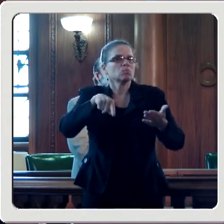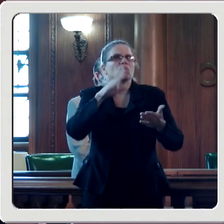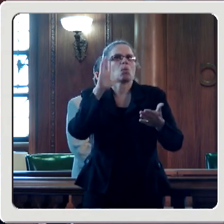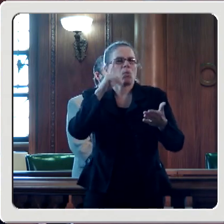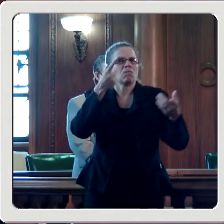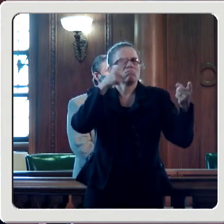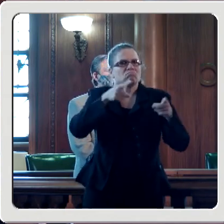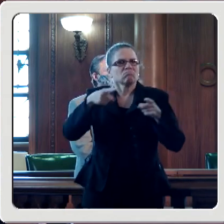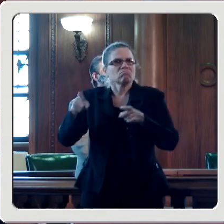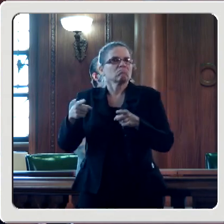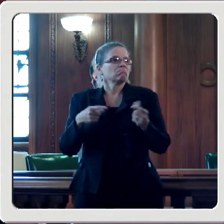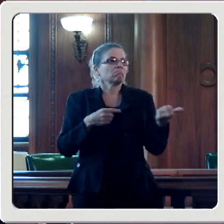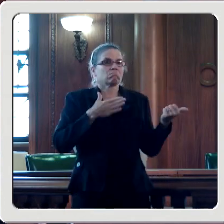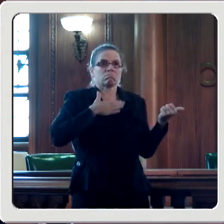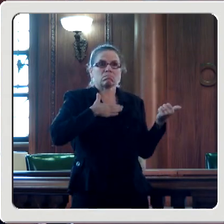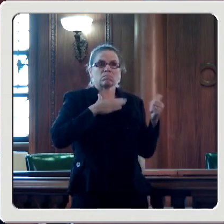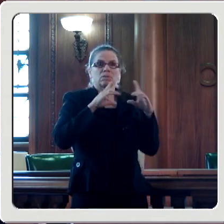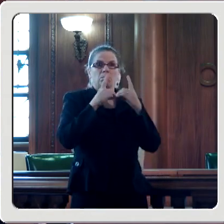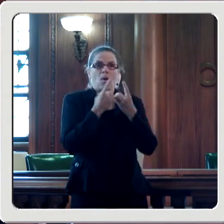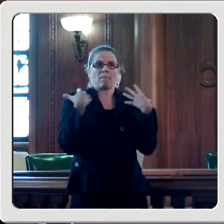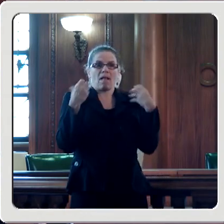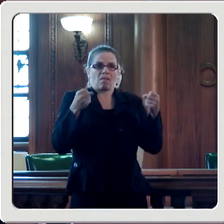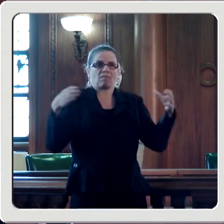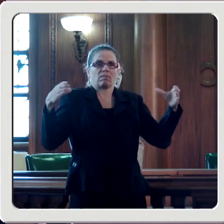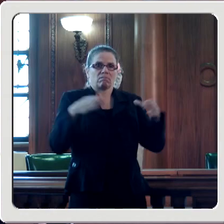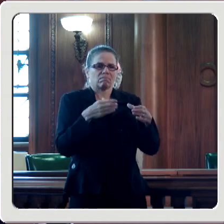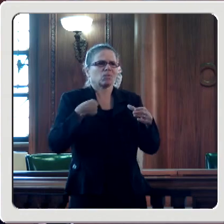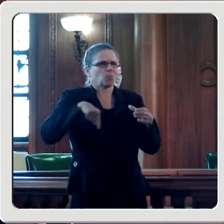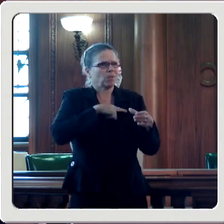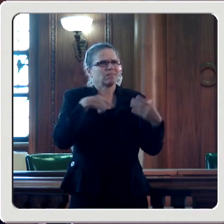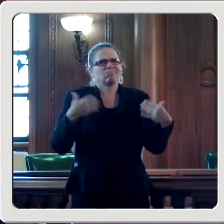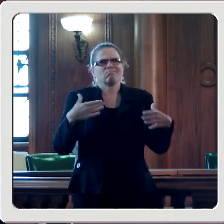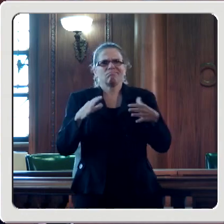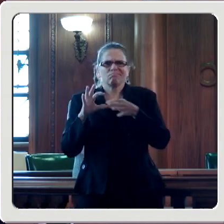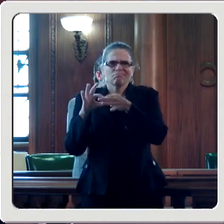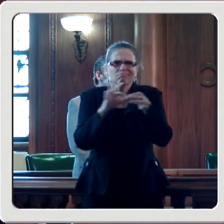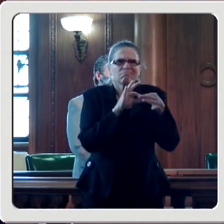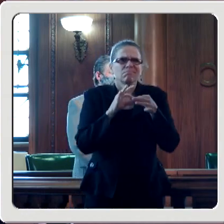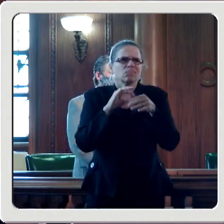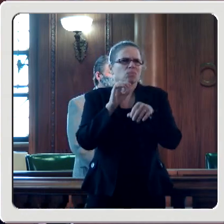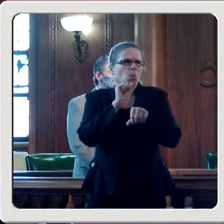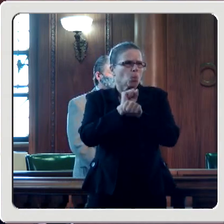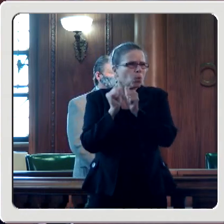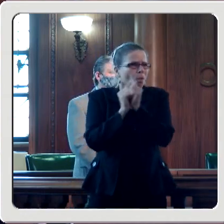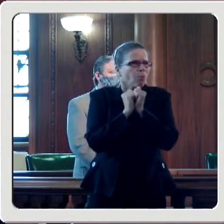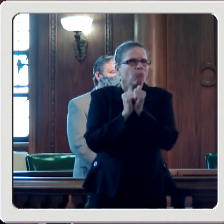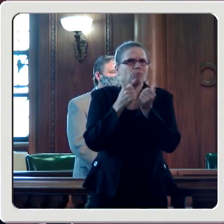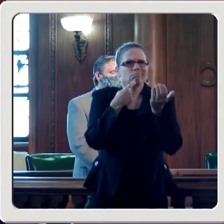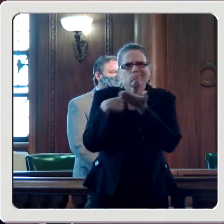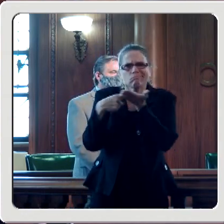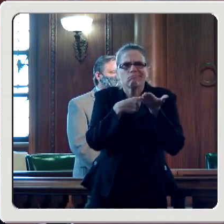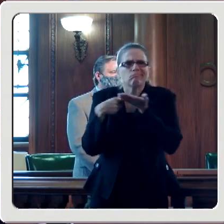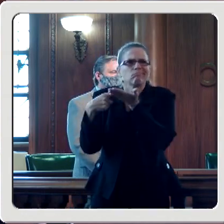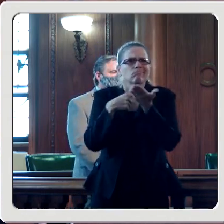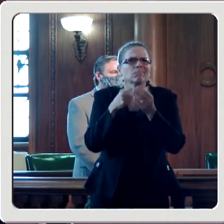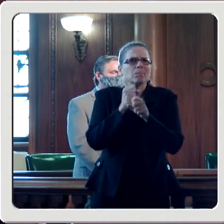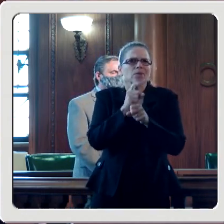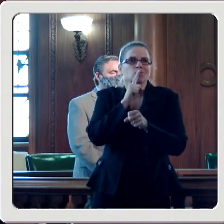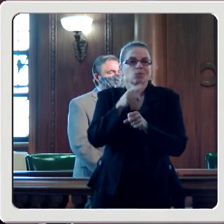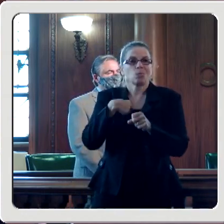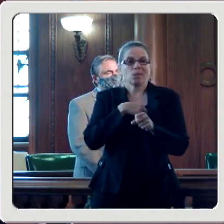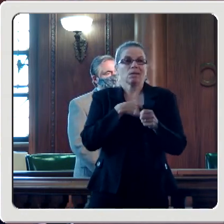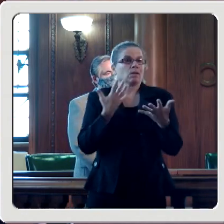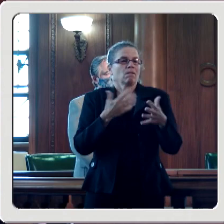will continue working together collaboratively and using science and using